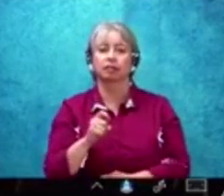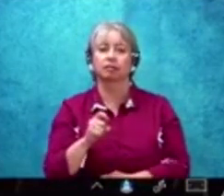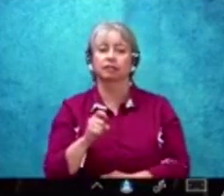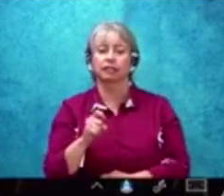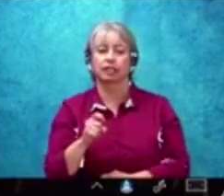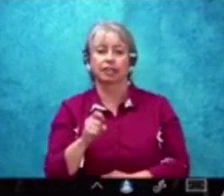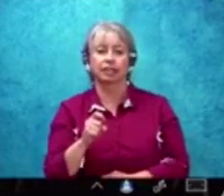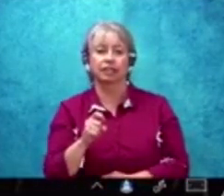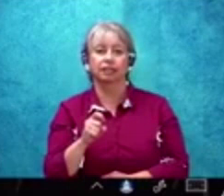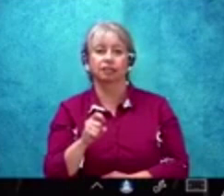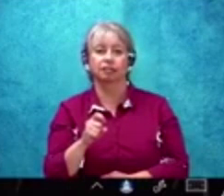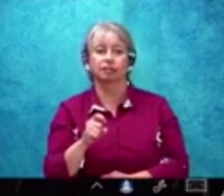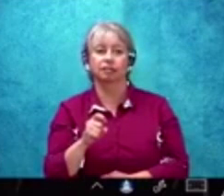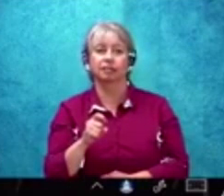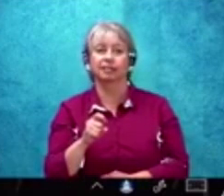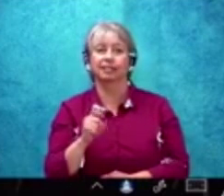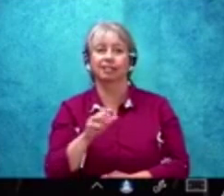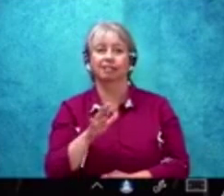touch it.